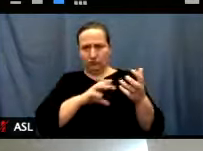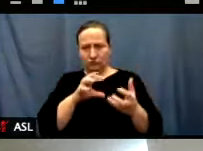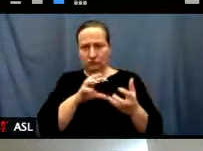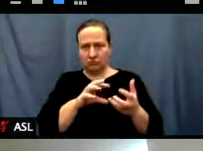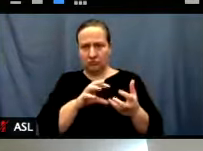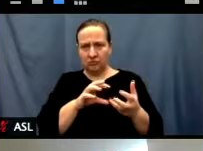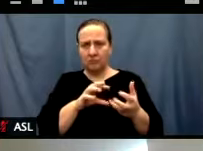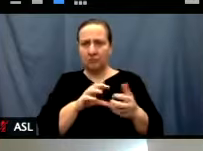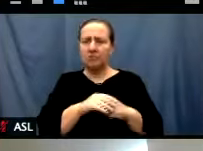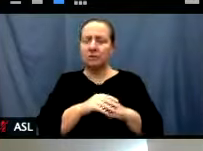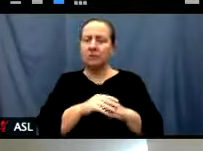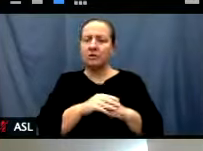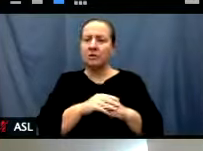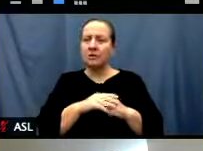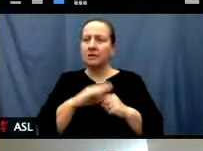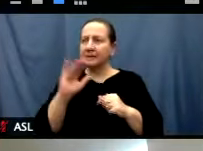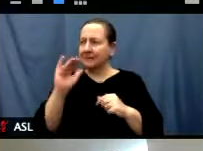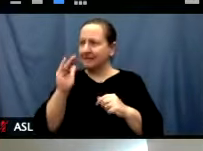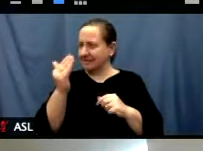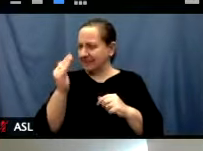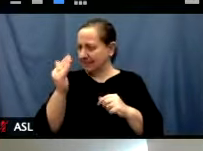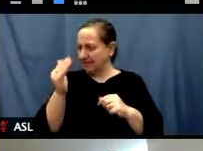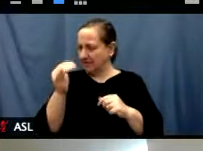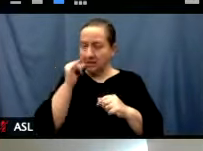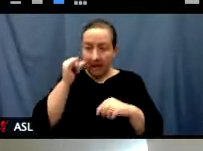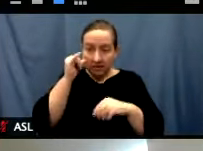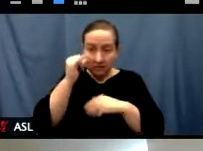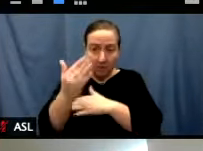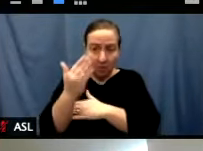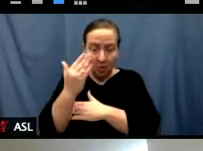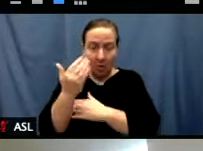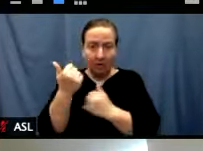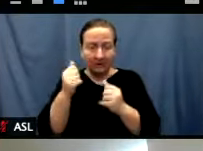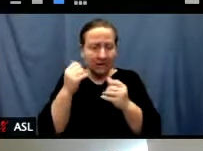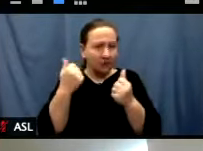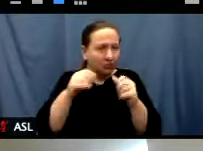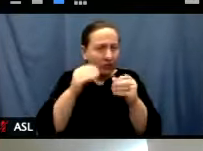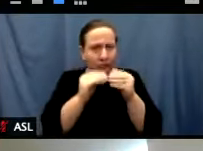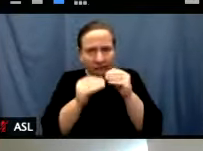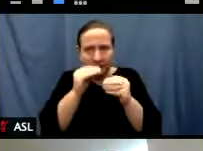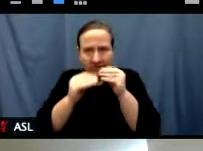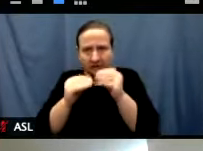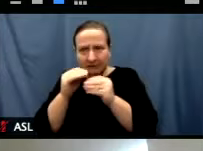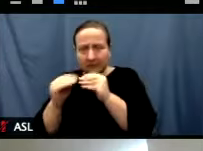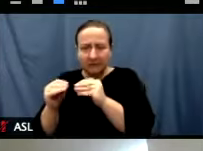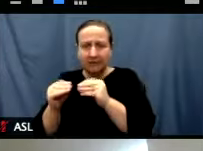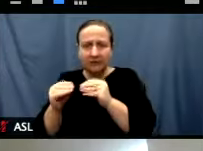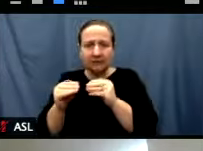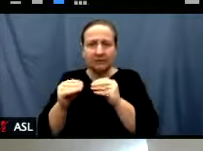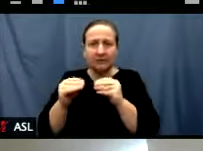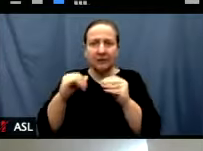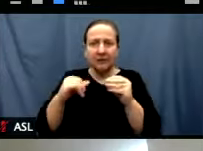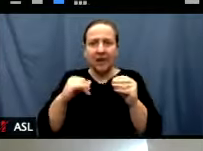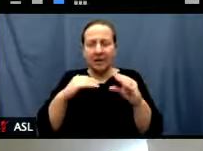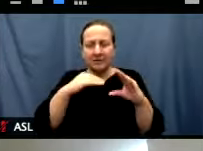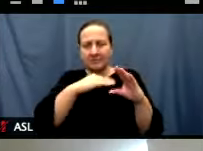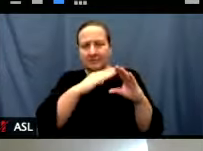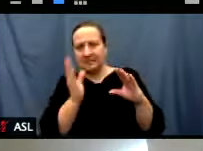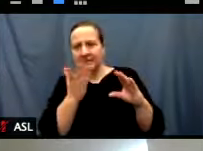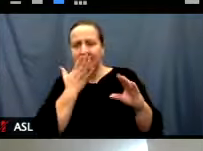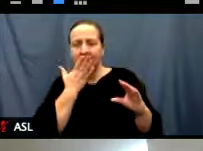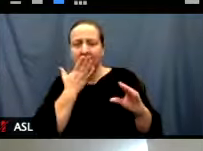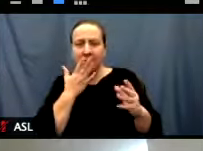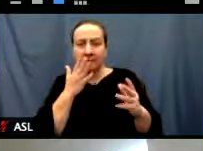if as late as yesterday morning, there were still fixes that were being made to it. Was it